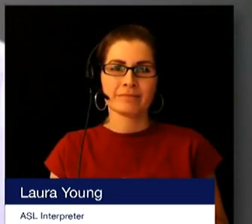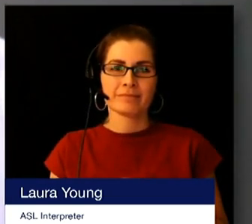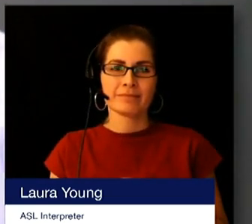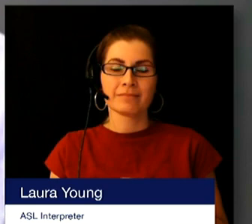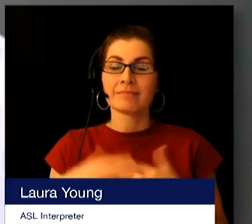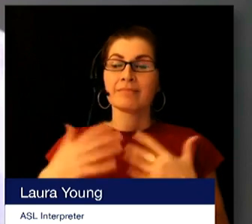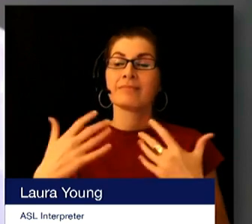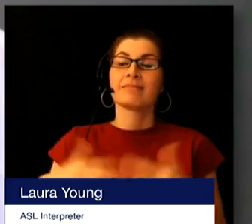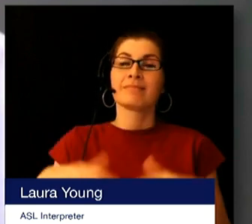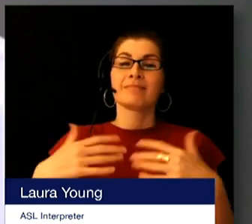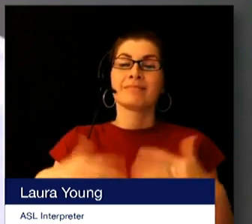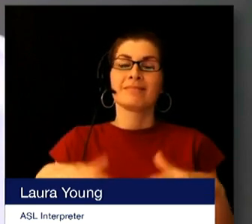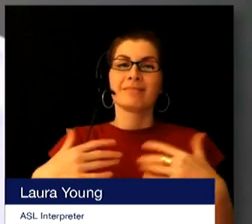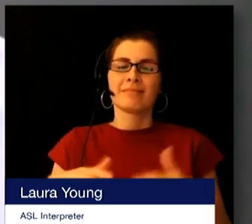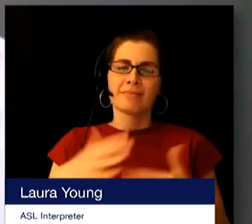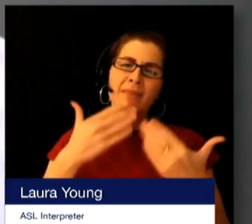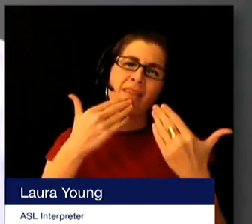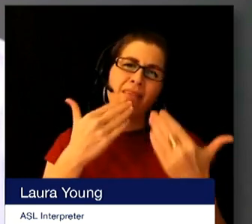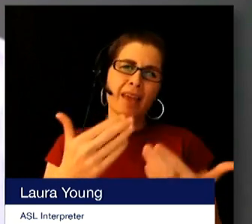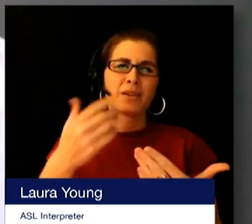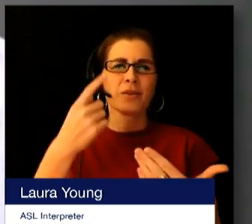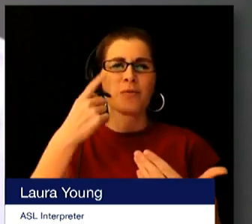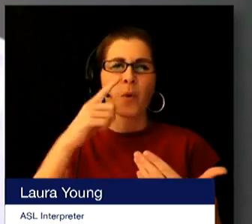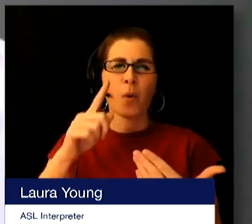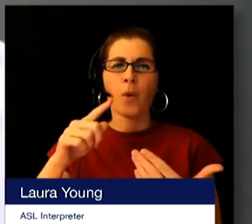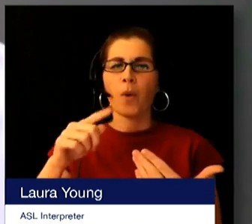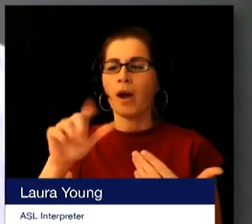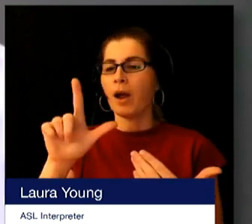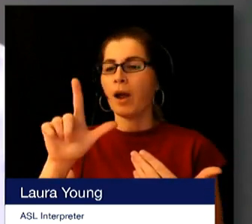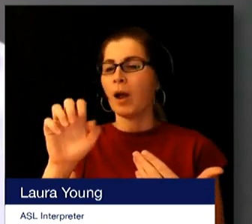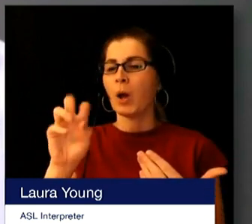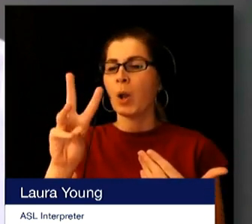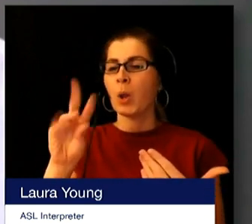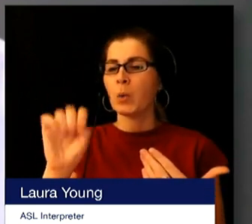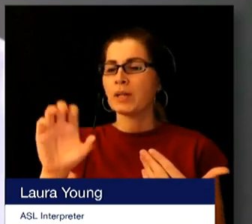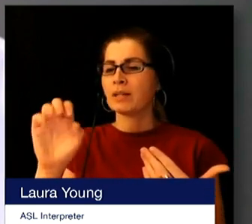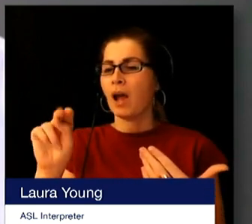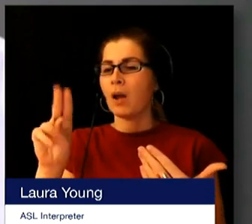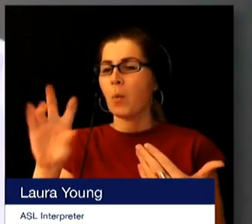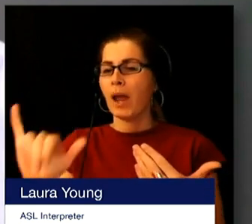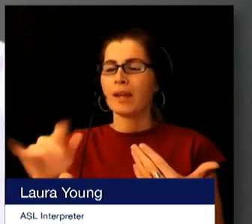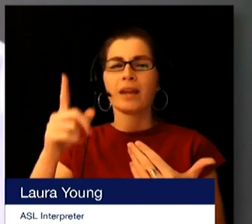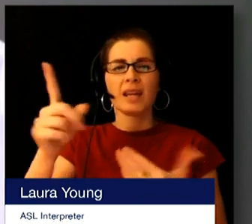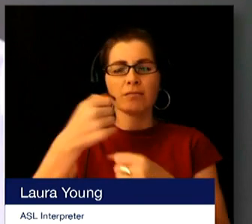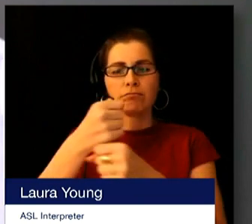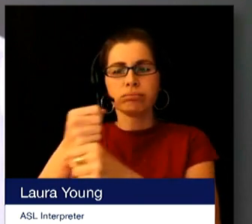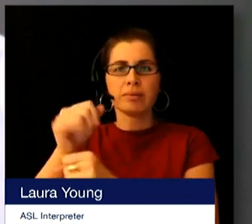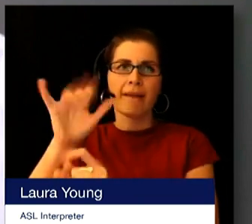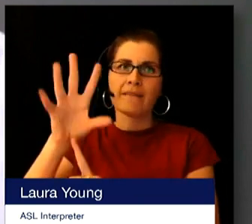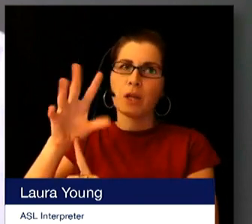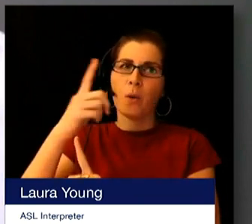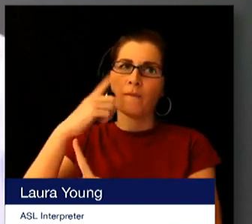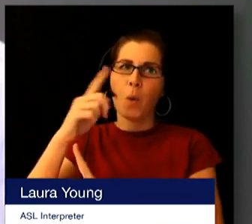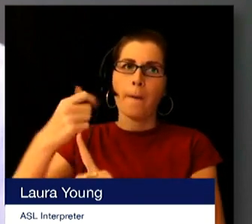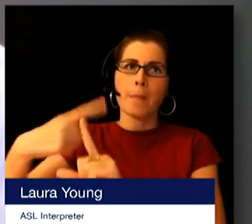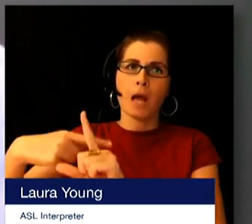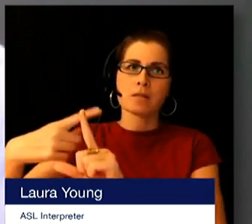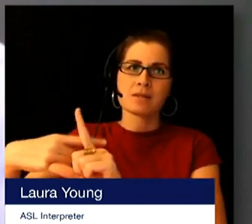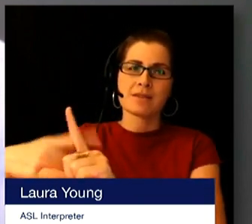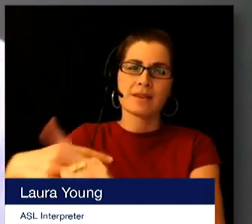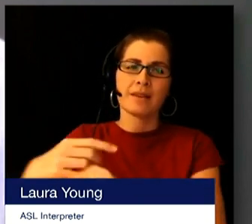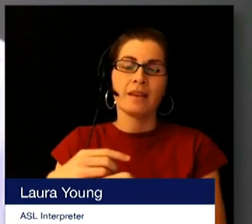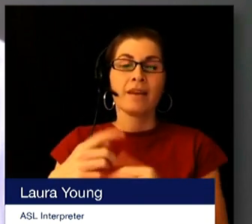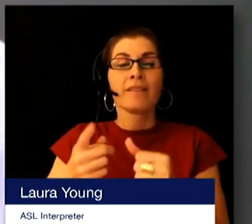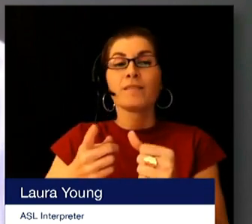Amazing. Thank you so much to my colleague, Lewis Conway, who has been directing that video, working on that video for months. Our first guest